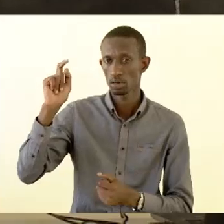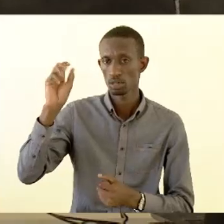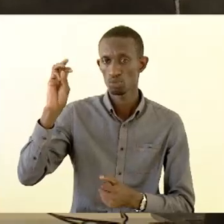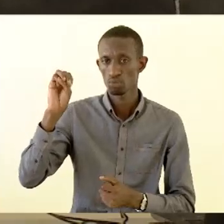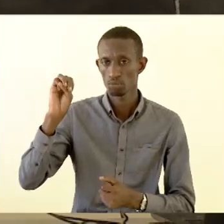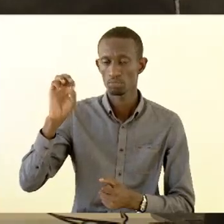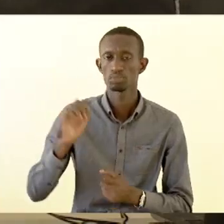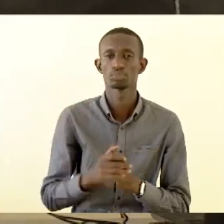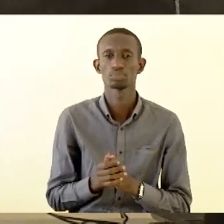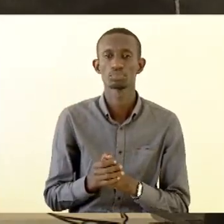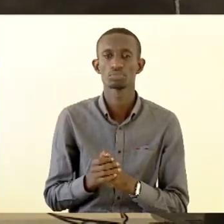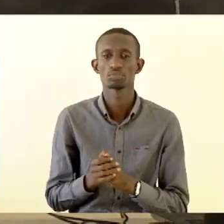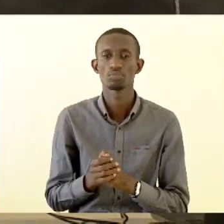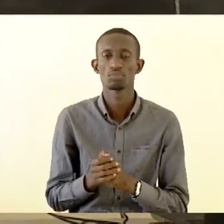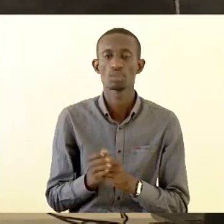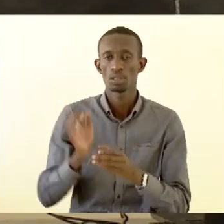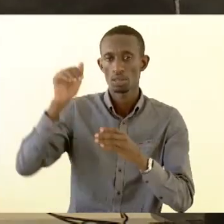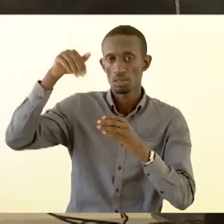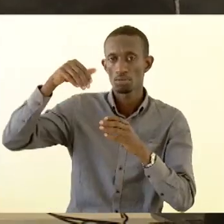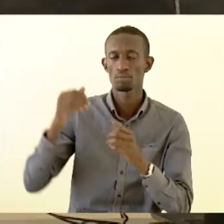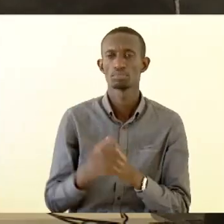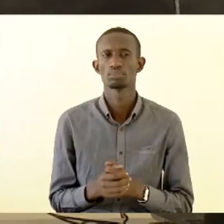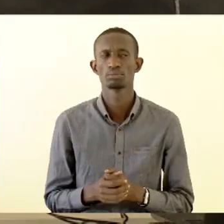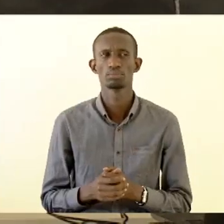which have